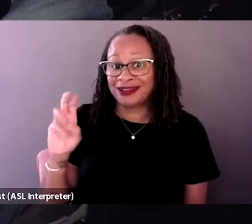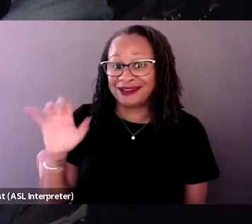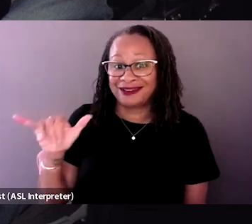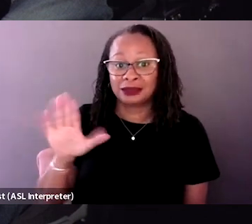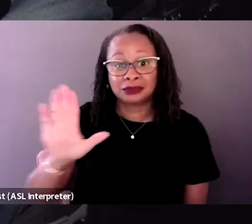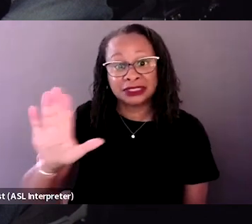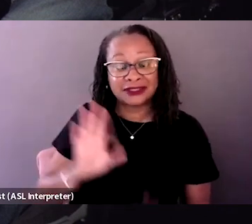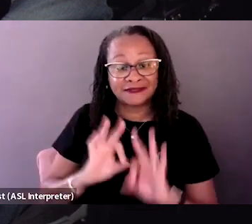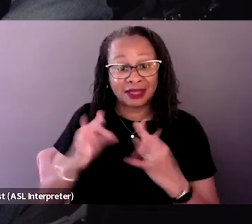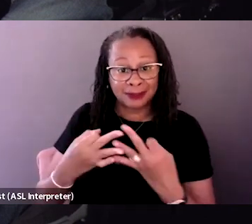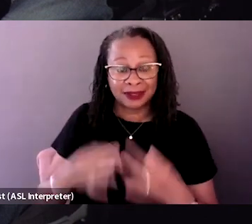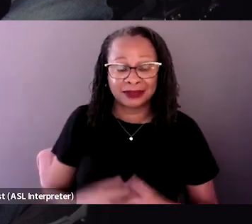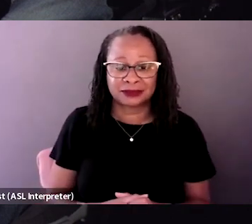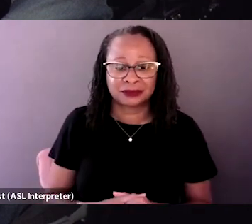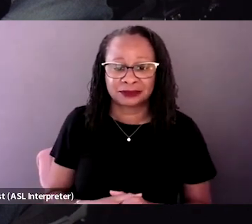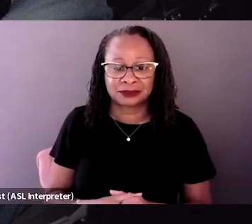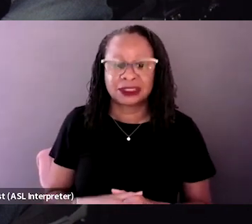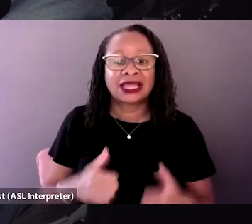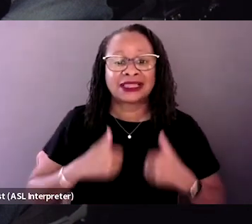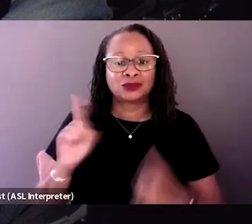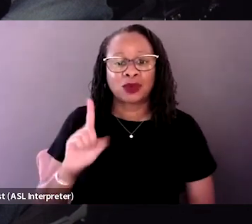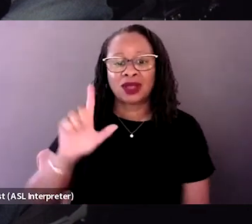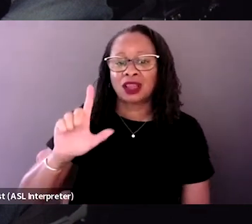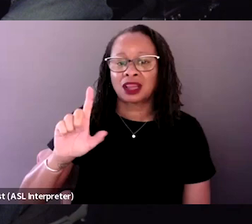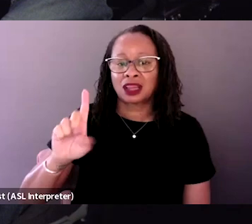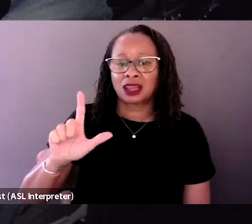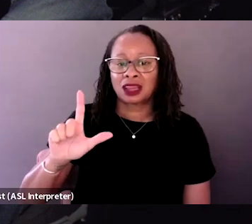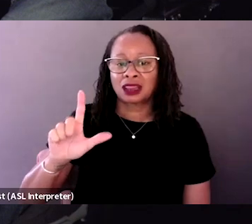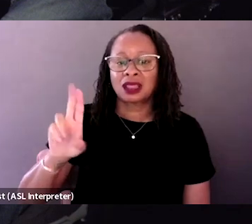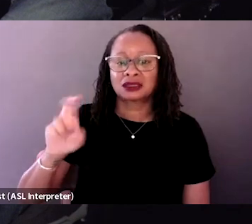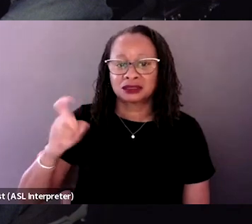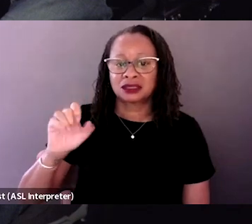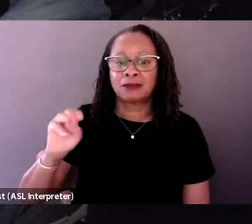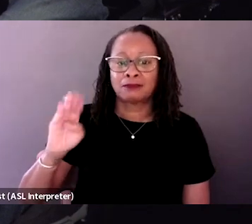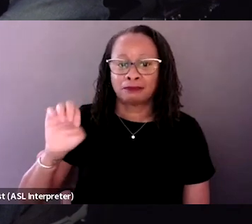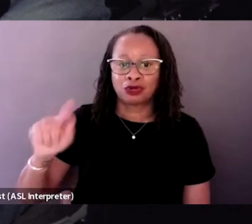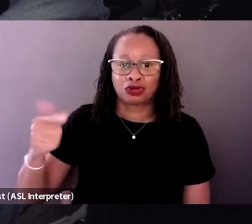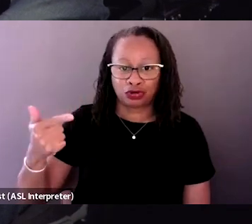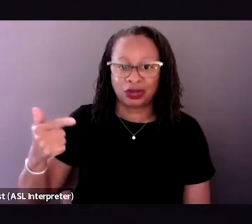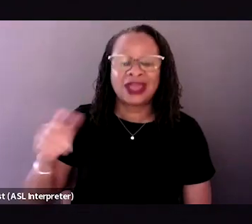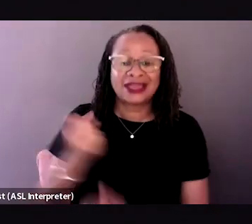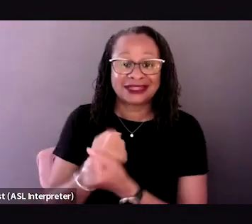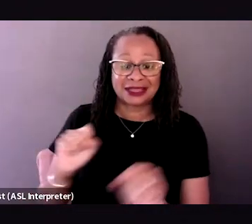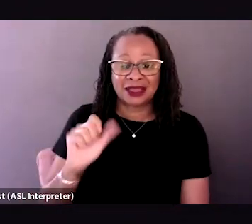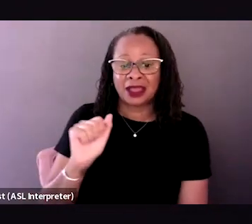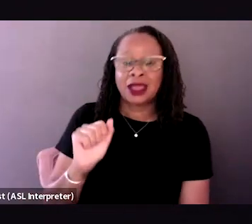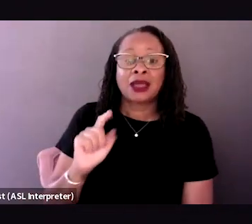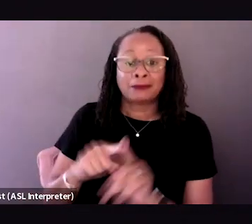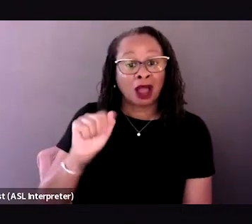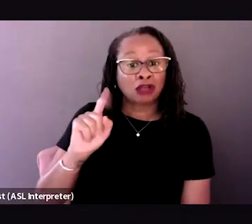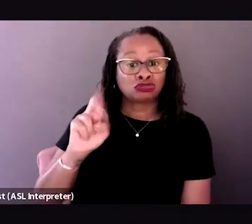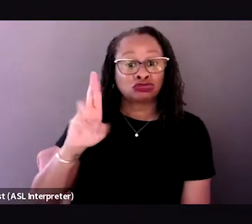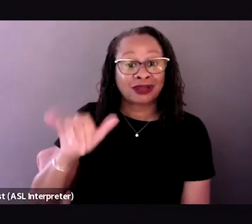Andrey's family is in Luxembourg, in safe. But